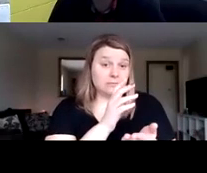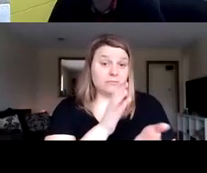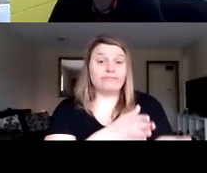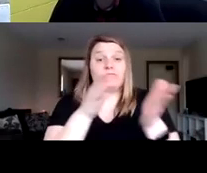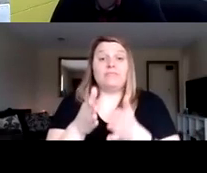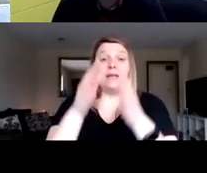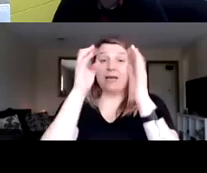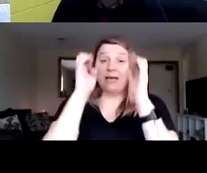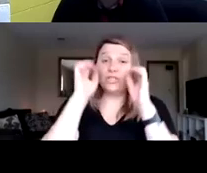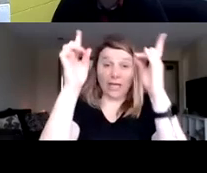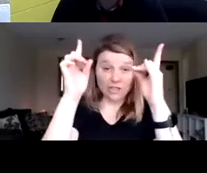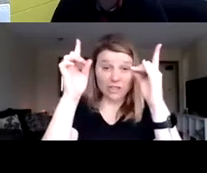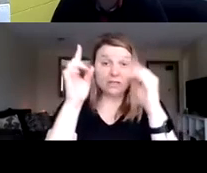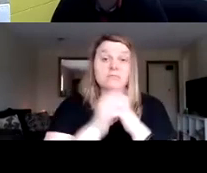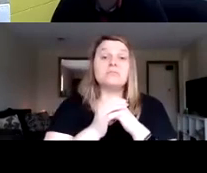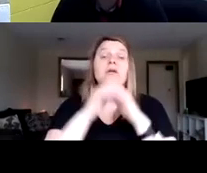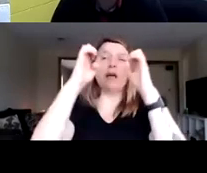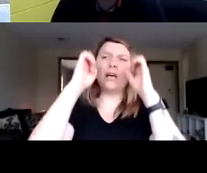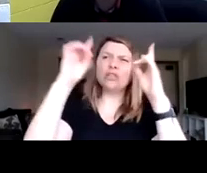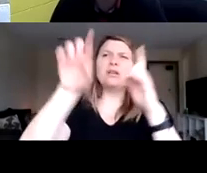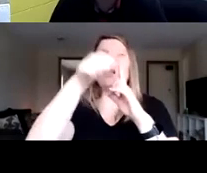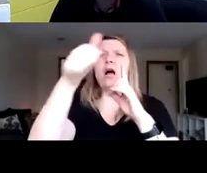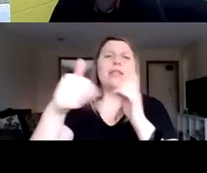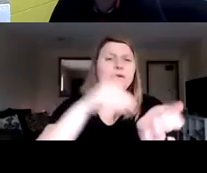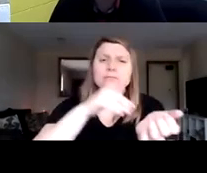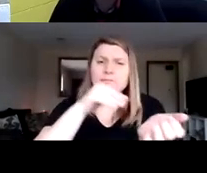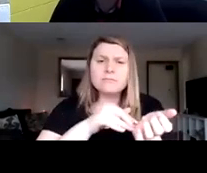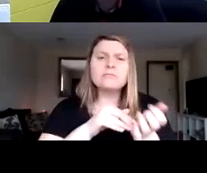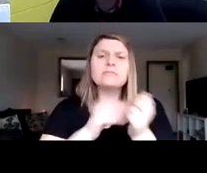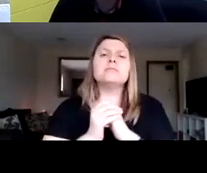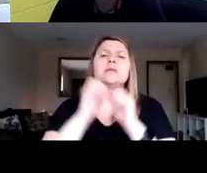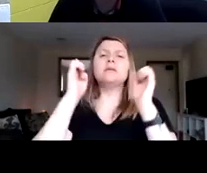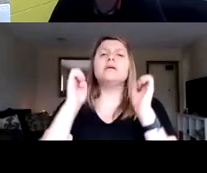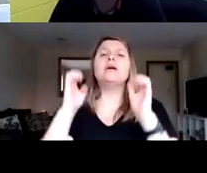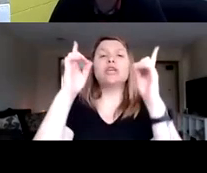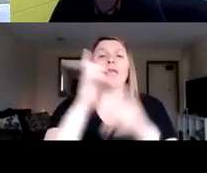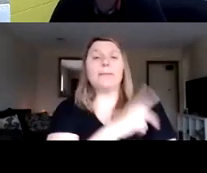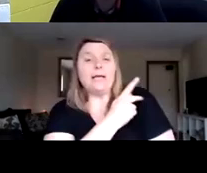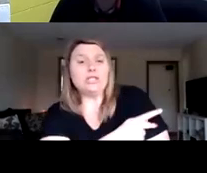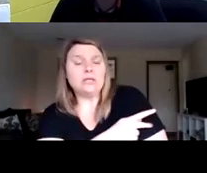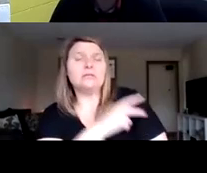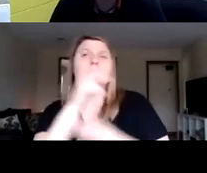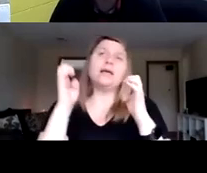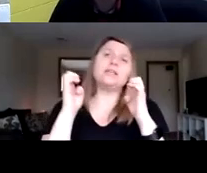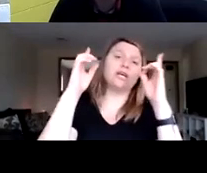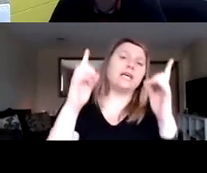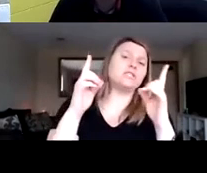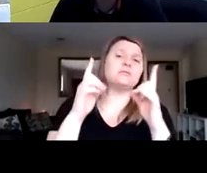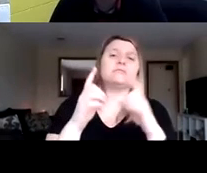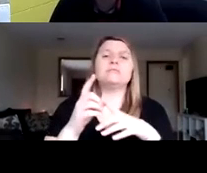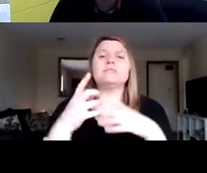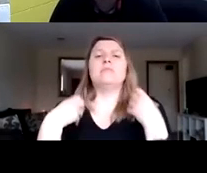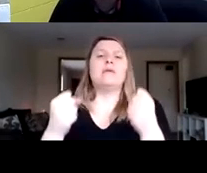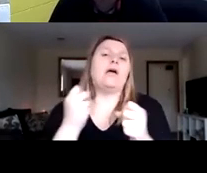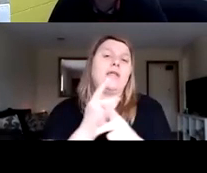education, educating other clinicians, educating actual patients, educating community health workers or other kind